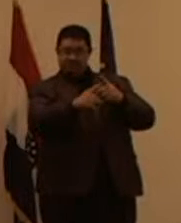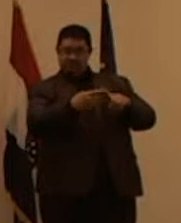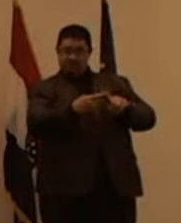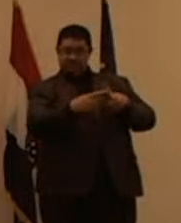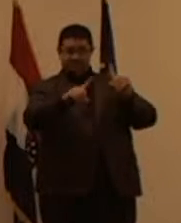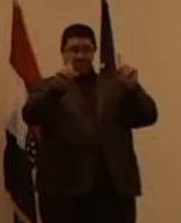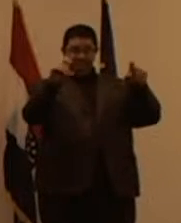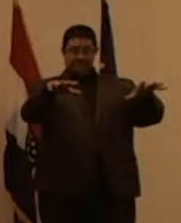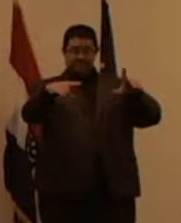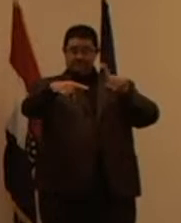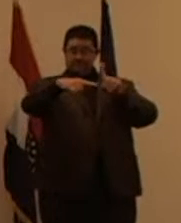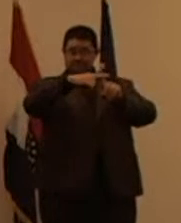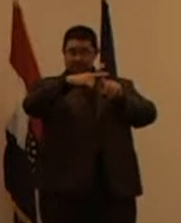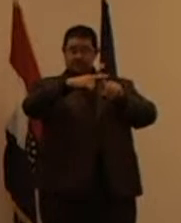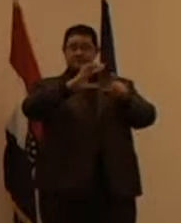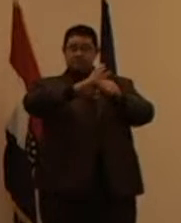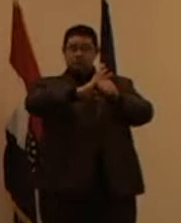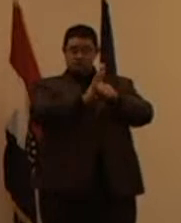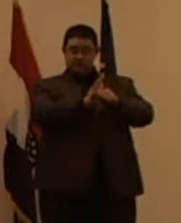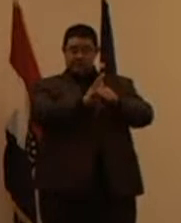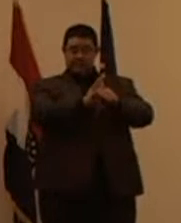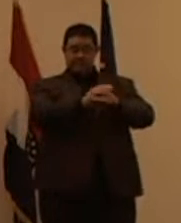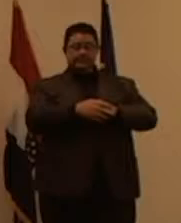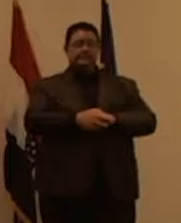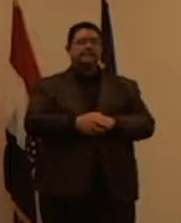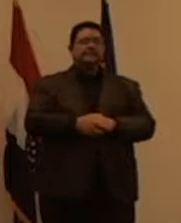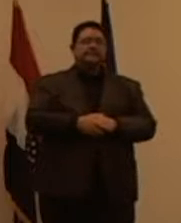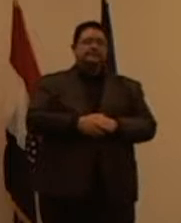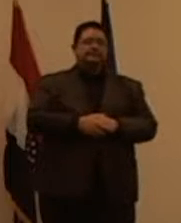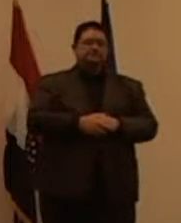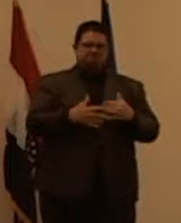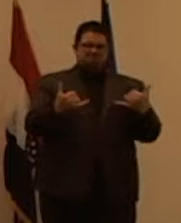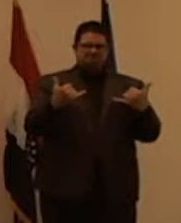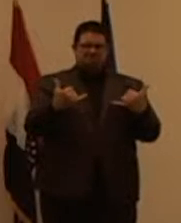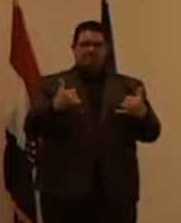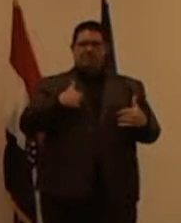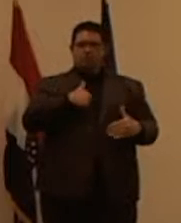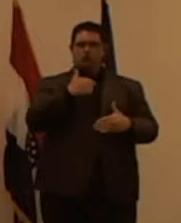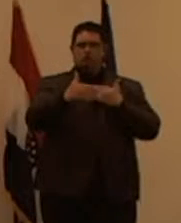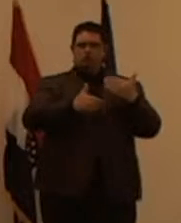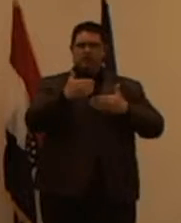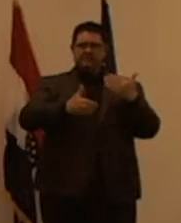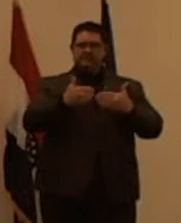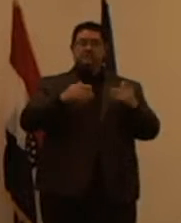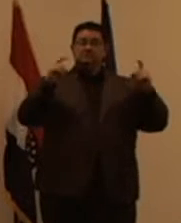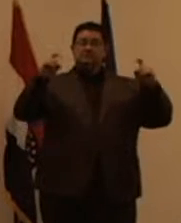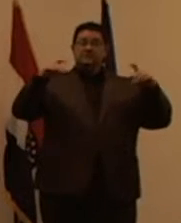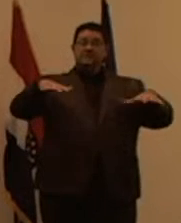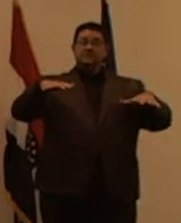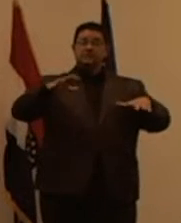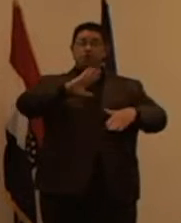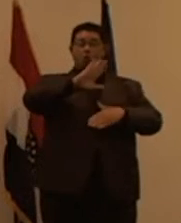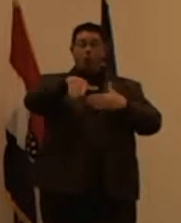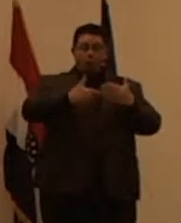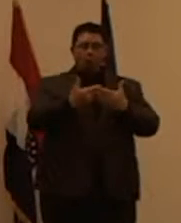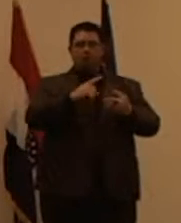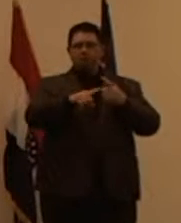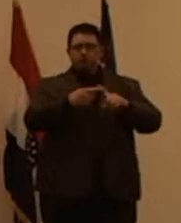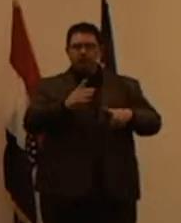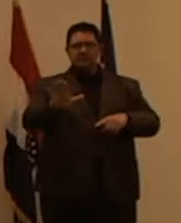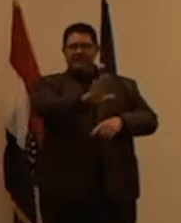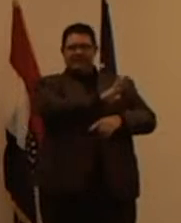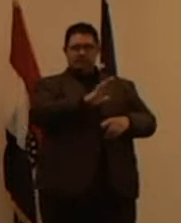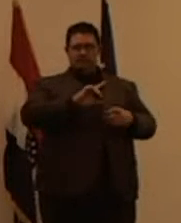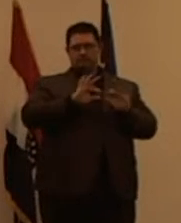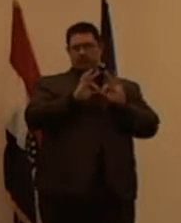tested positive for COVID-19. Now we are in the process of testing all of these friends and their family